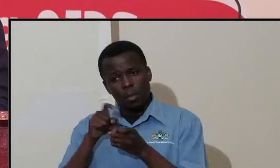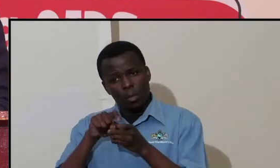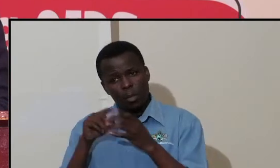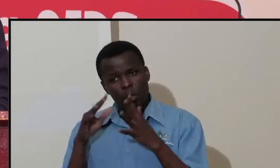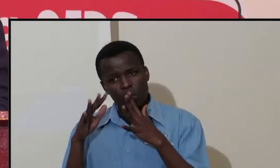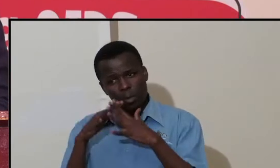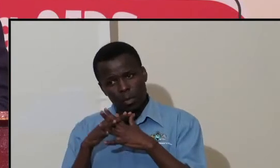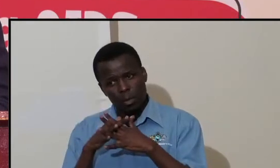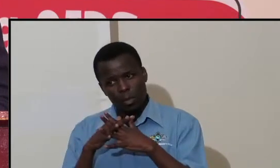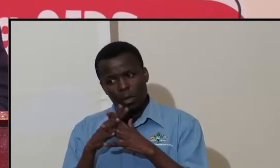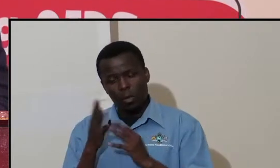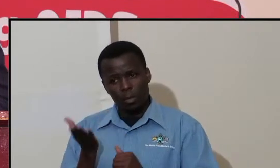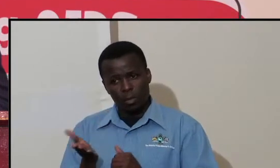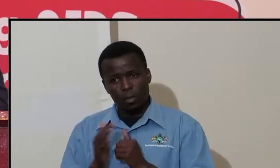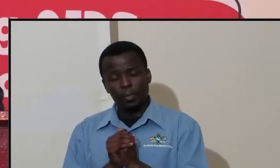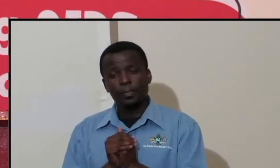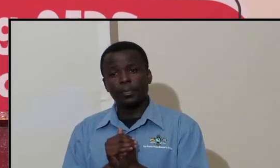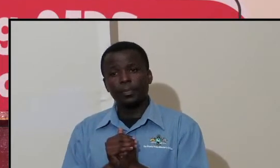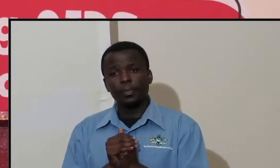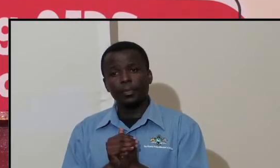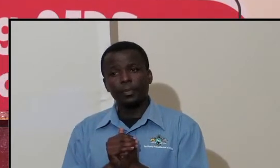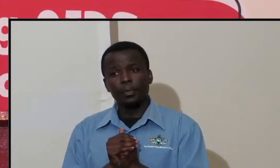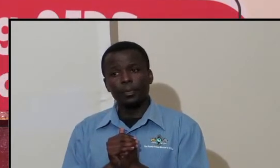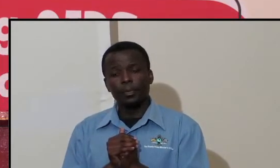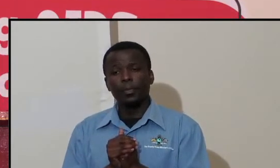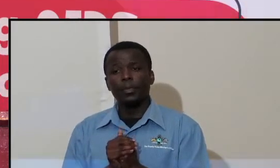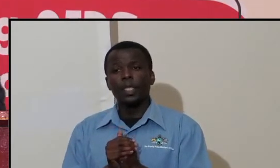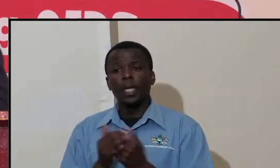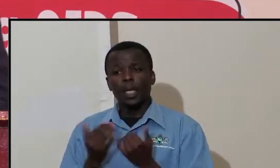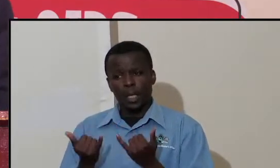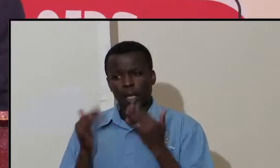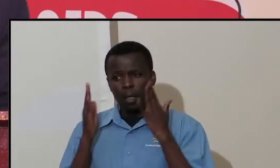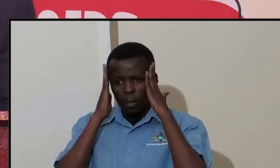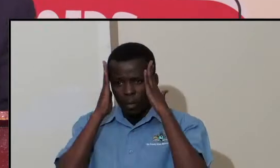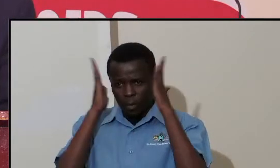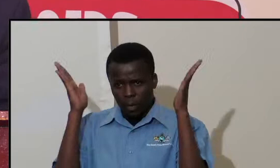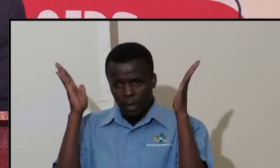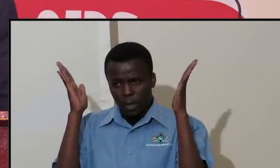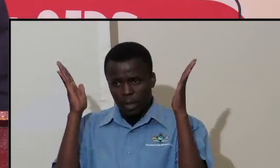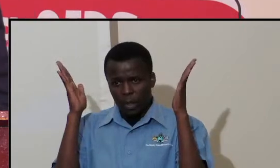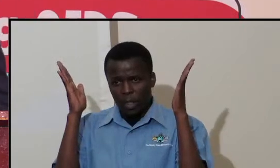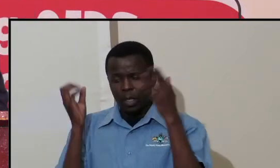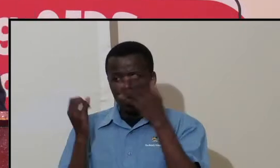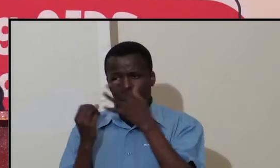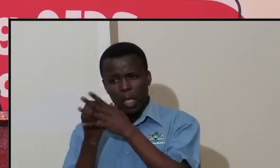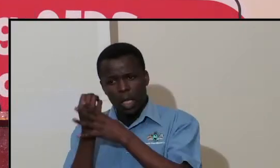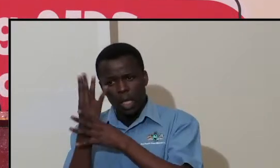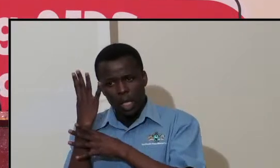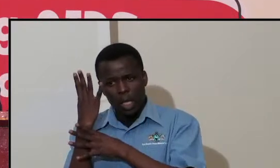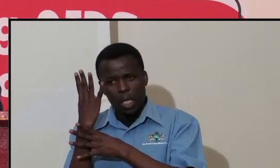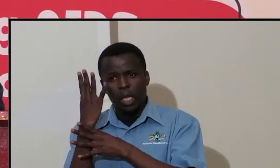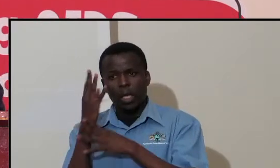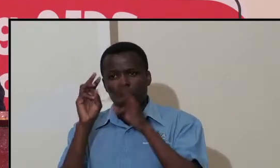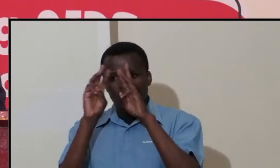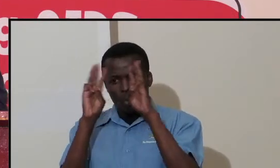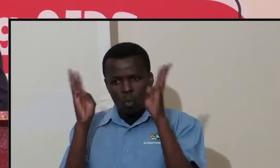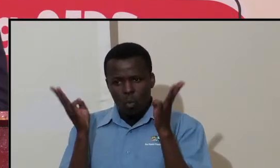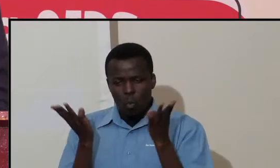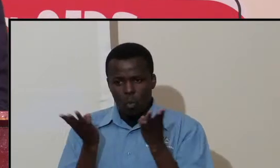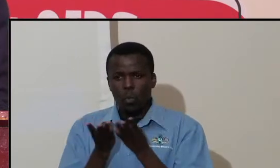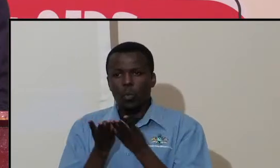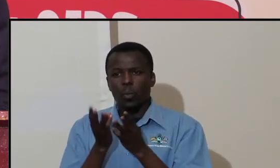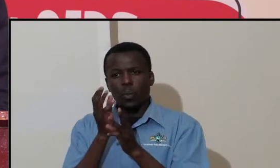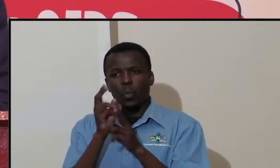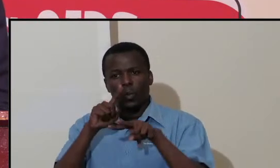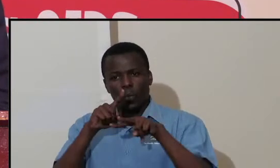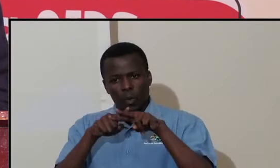occasion when our kingdom is launching the World AIDS Day 2021. The event has been